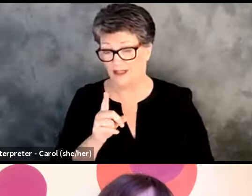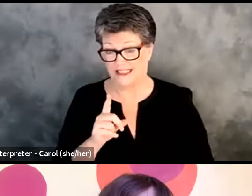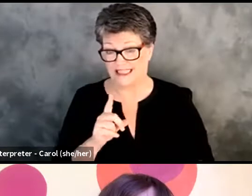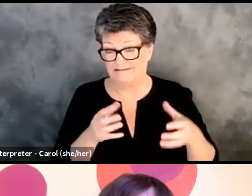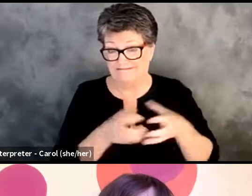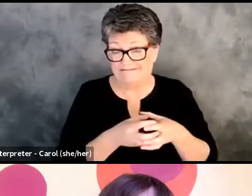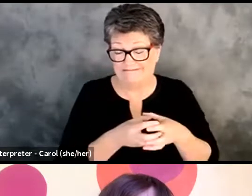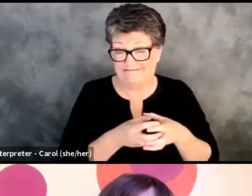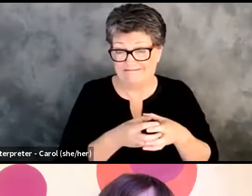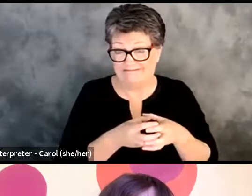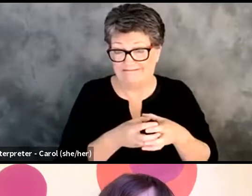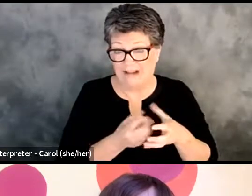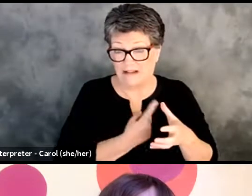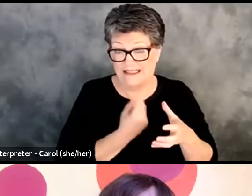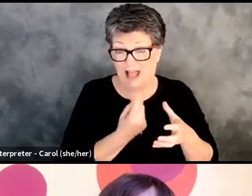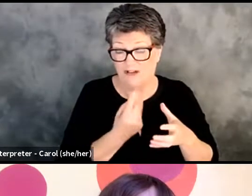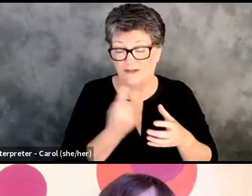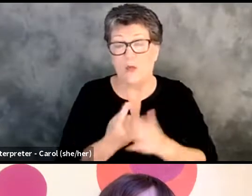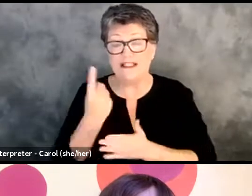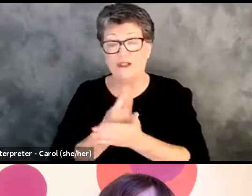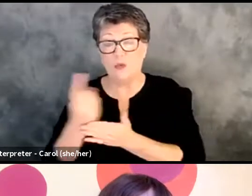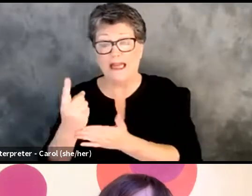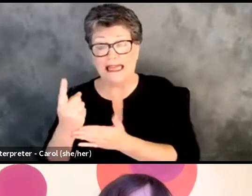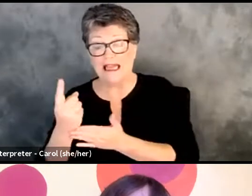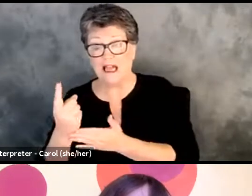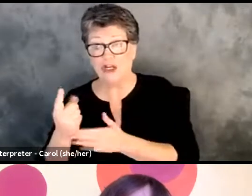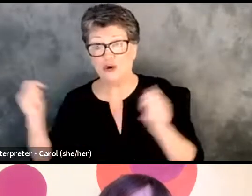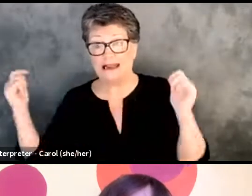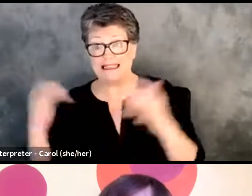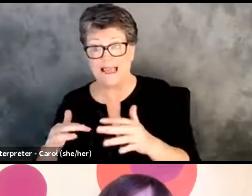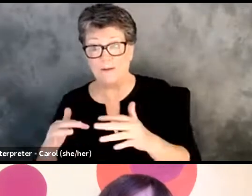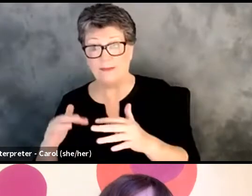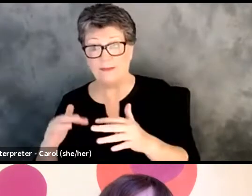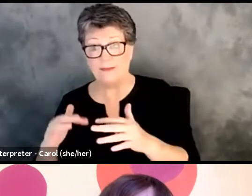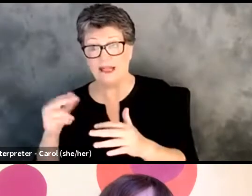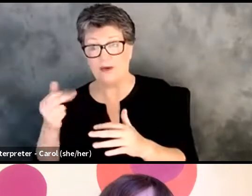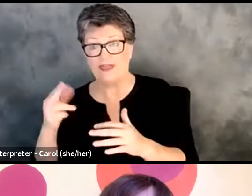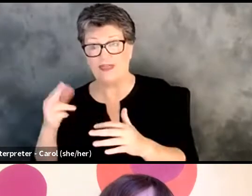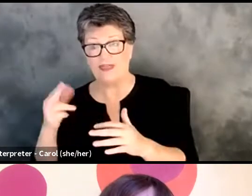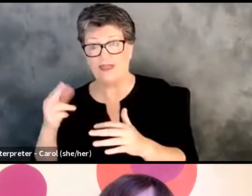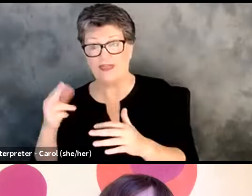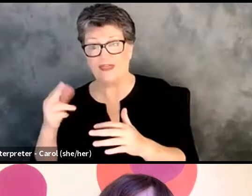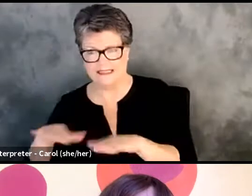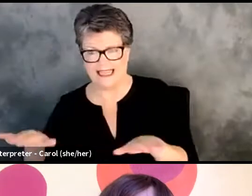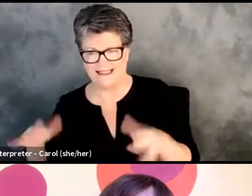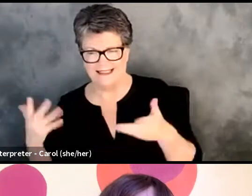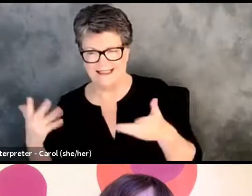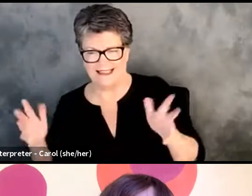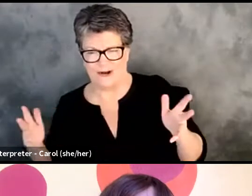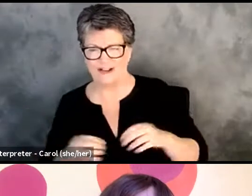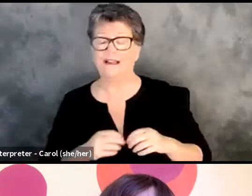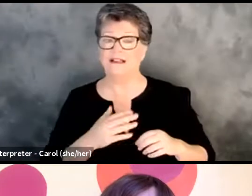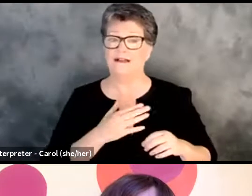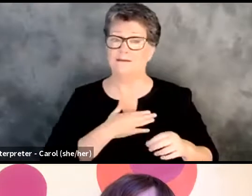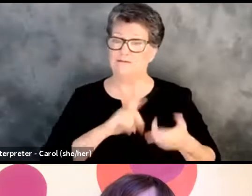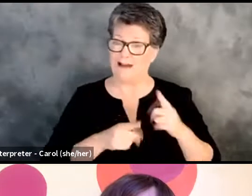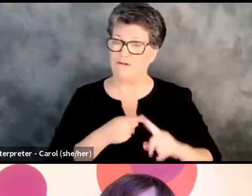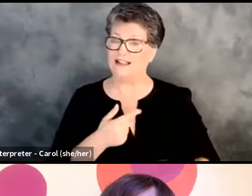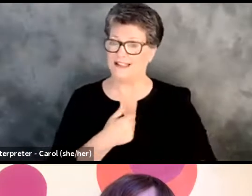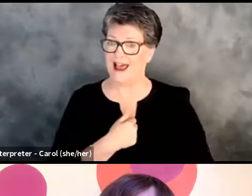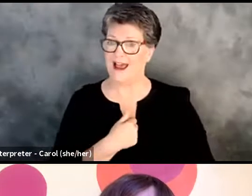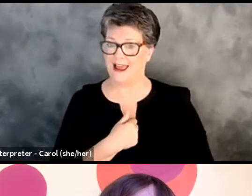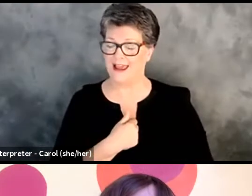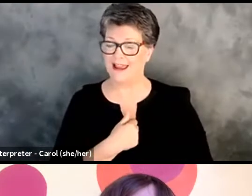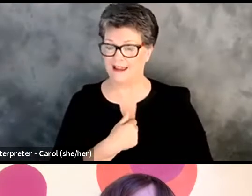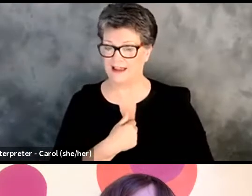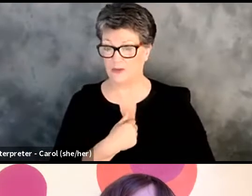non-disabled kids once a week during assembly. And my friends and I, when we